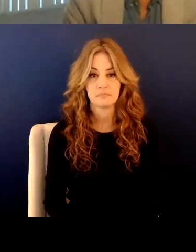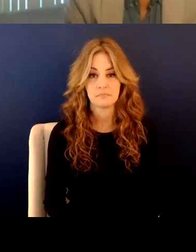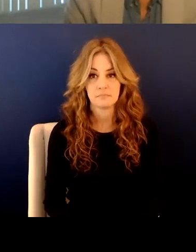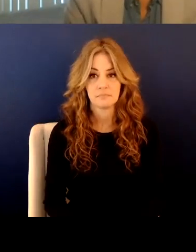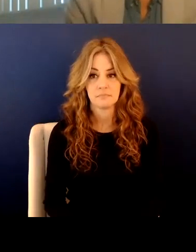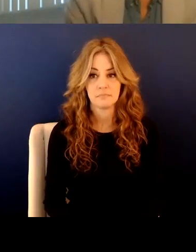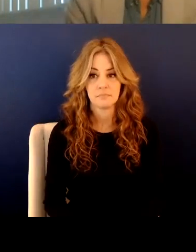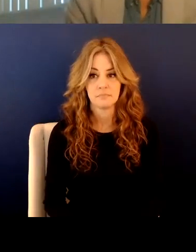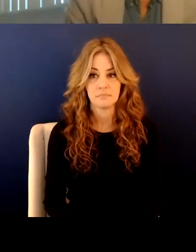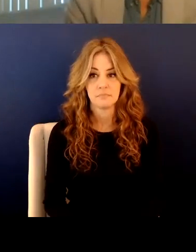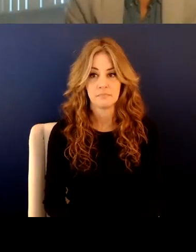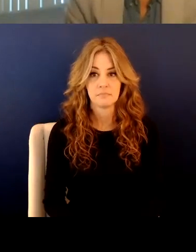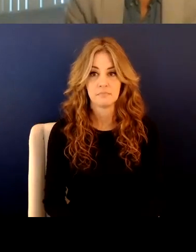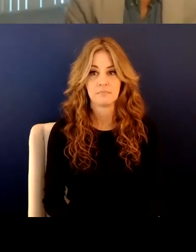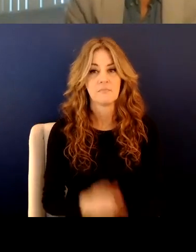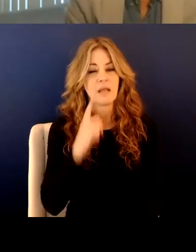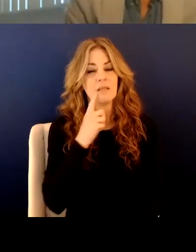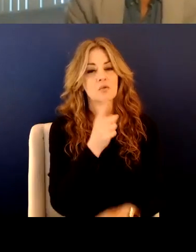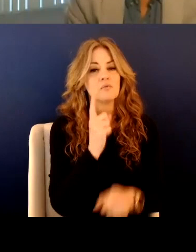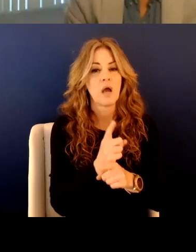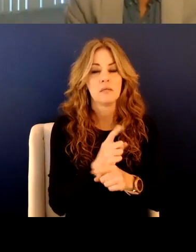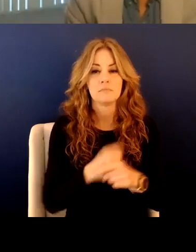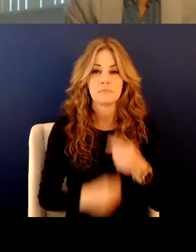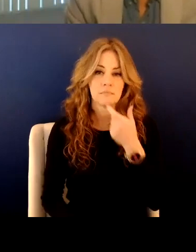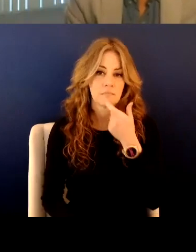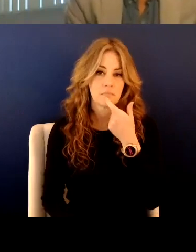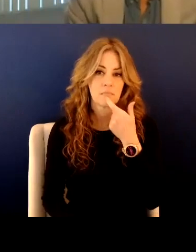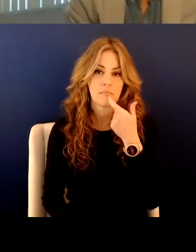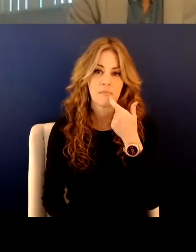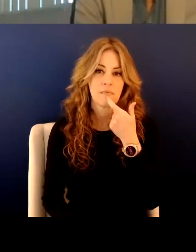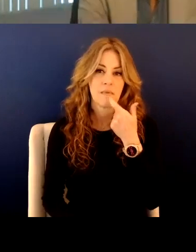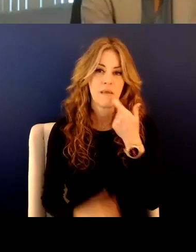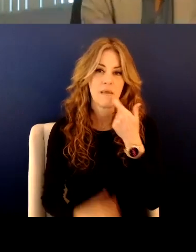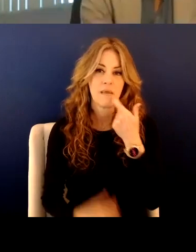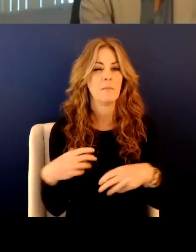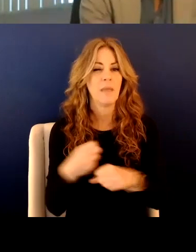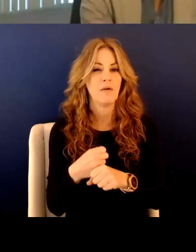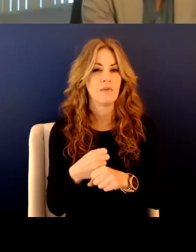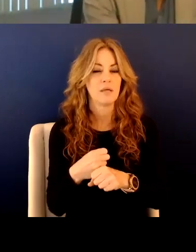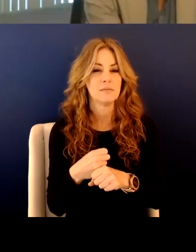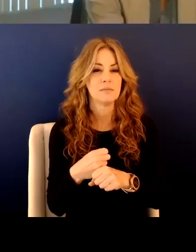I think you are right in saying, and I'm gonna paraphrase this as well. If you